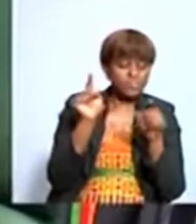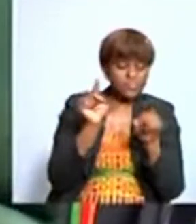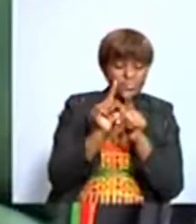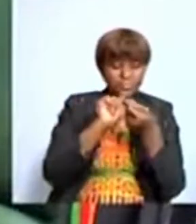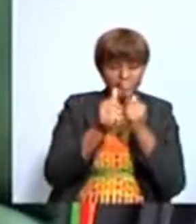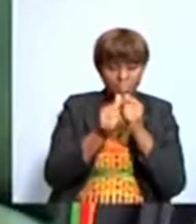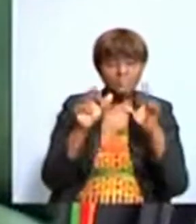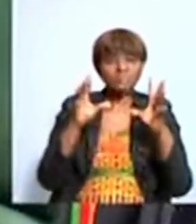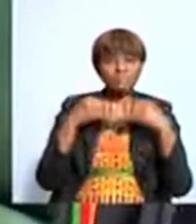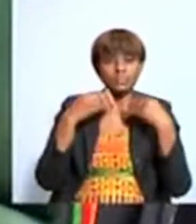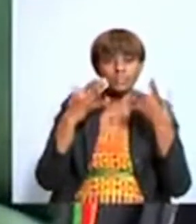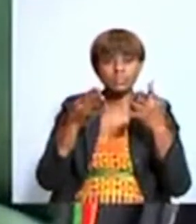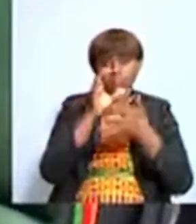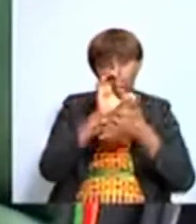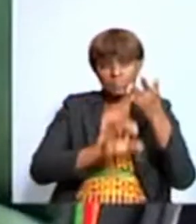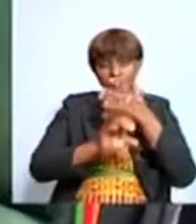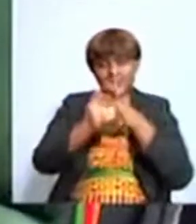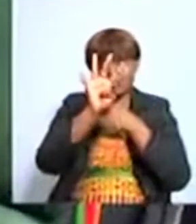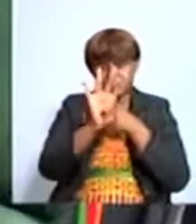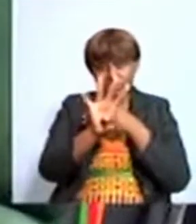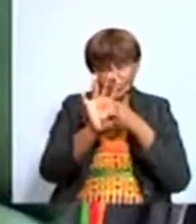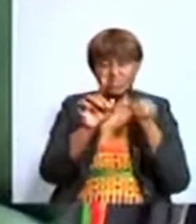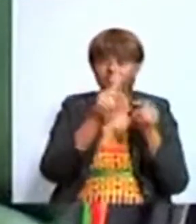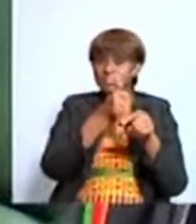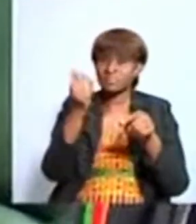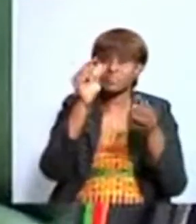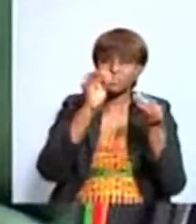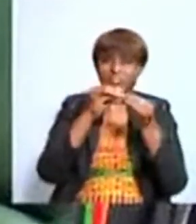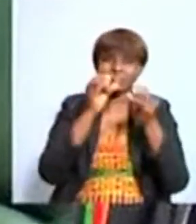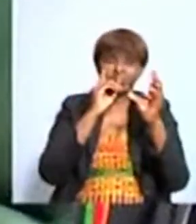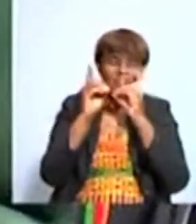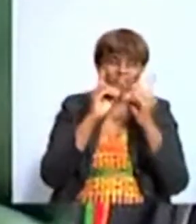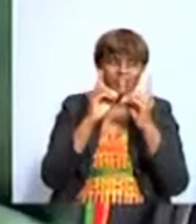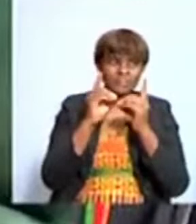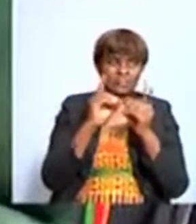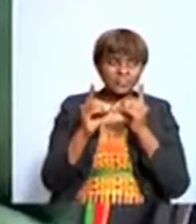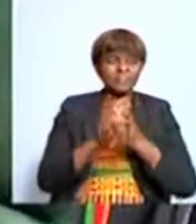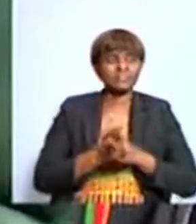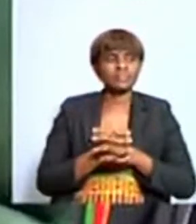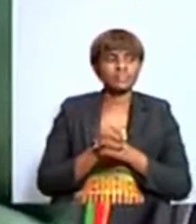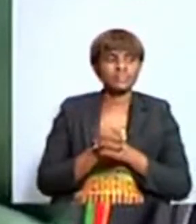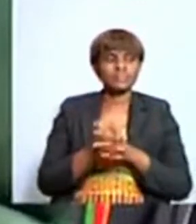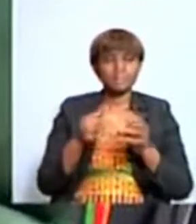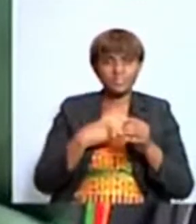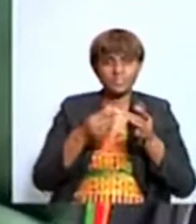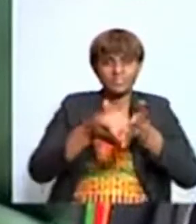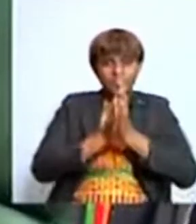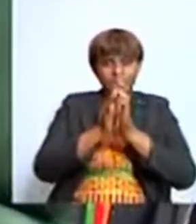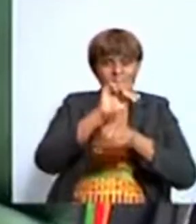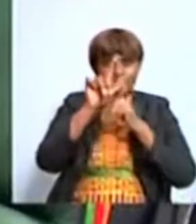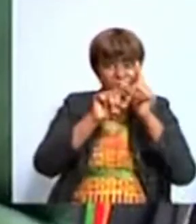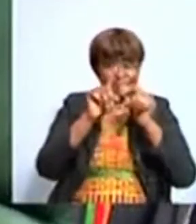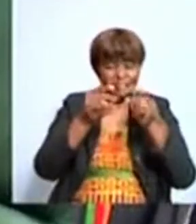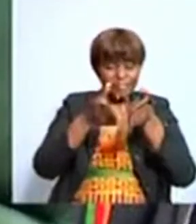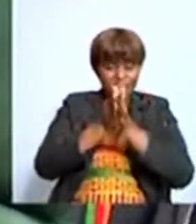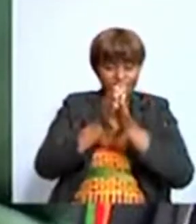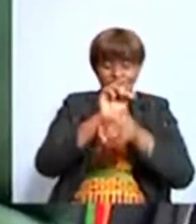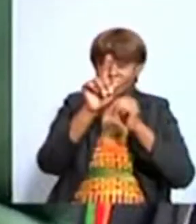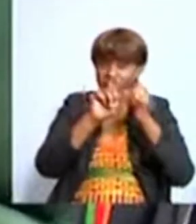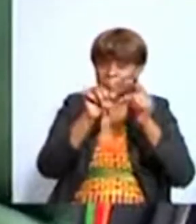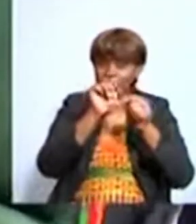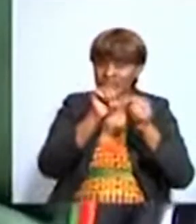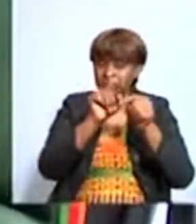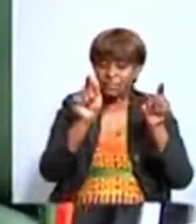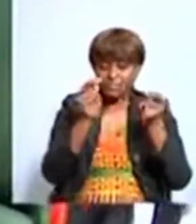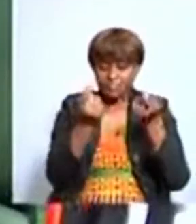Amendment is agreed to. Clause 4 as amended. Any further debate? I put the question. The question is that Clause 4 as